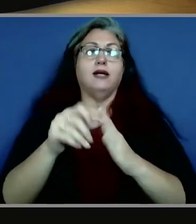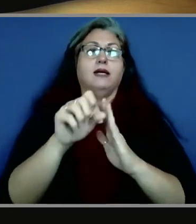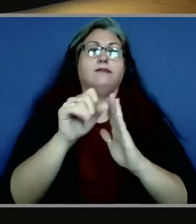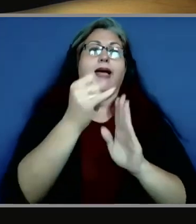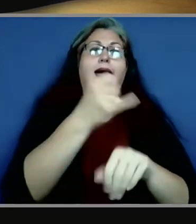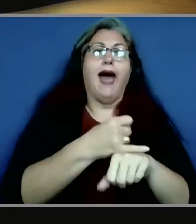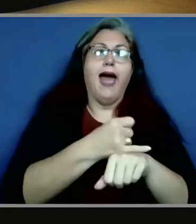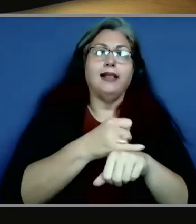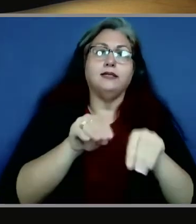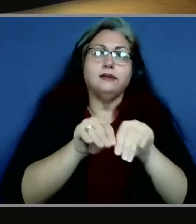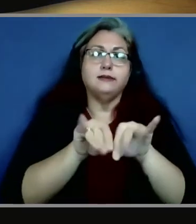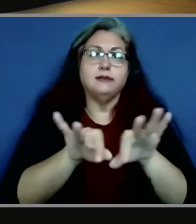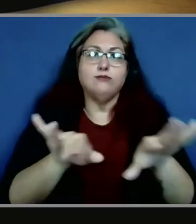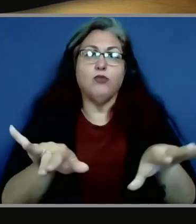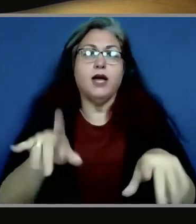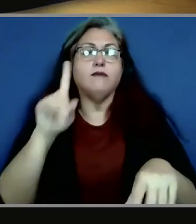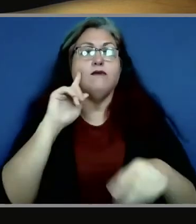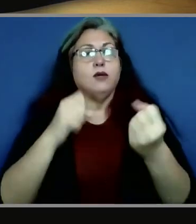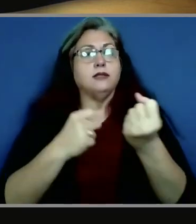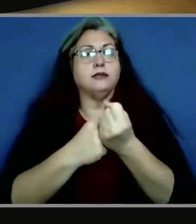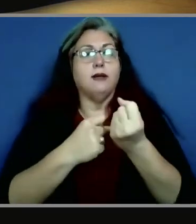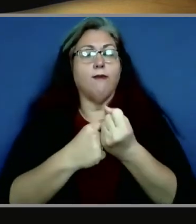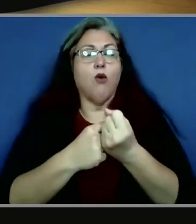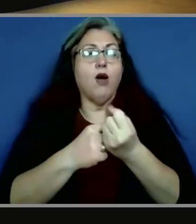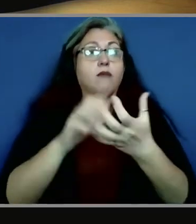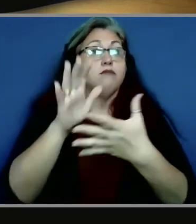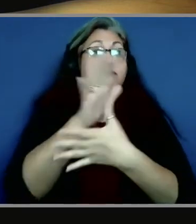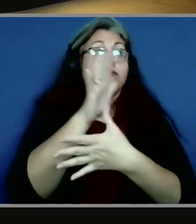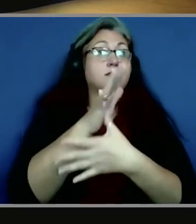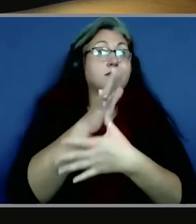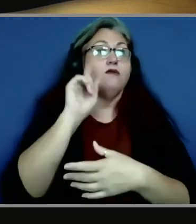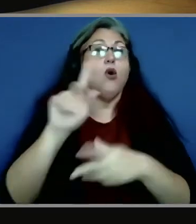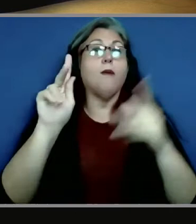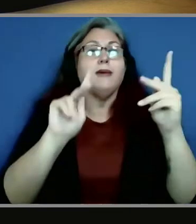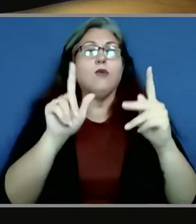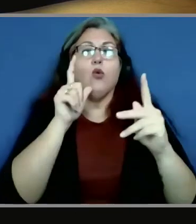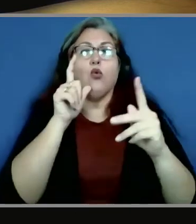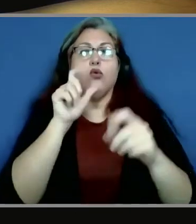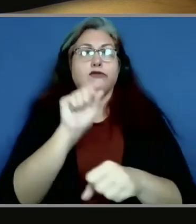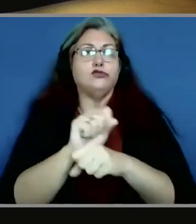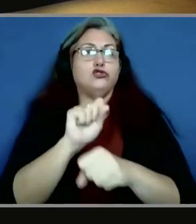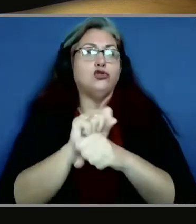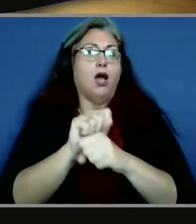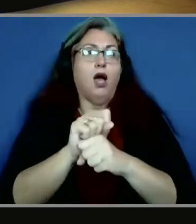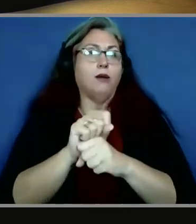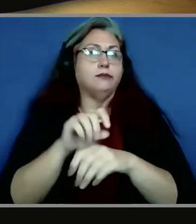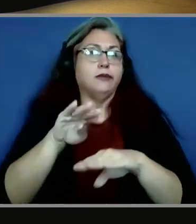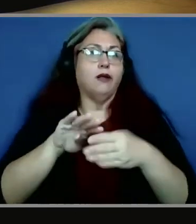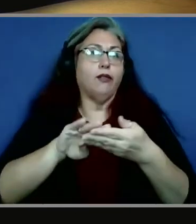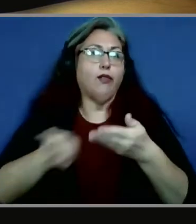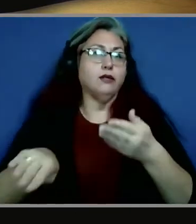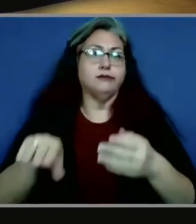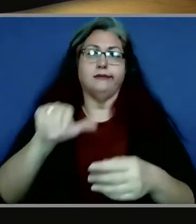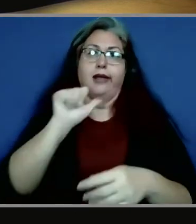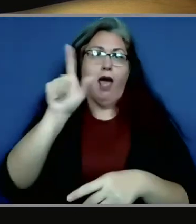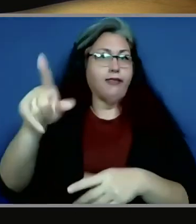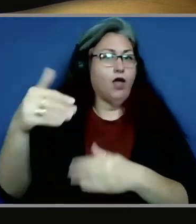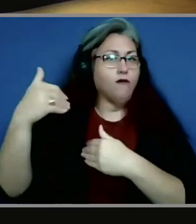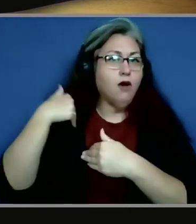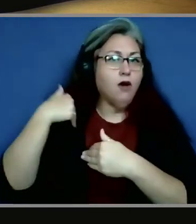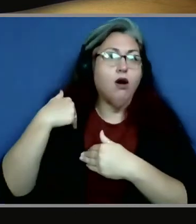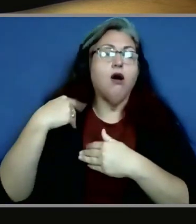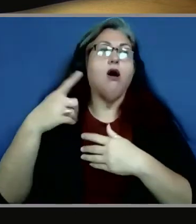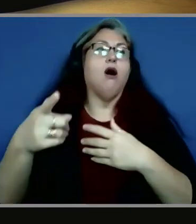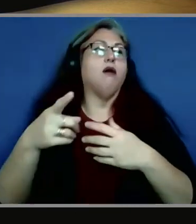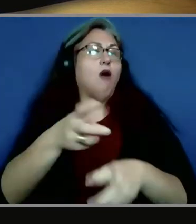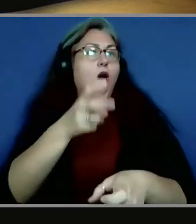to be in support principally of the people who have lost their jobs through no fault of their own, who are having challenges